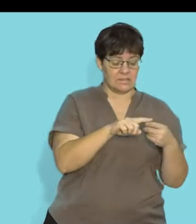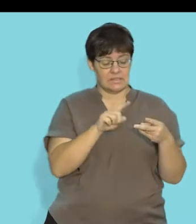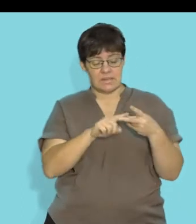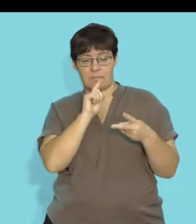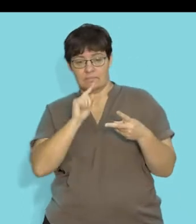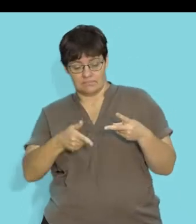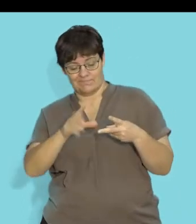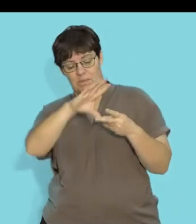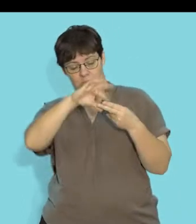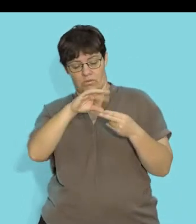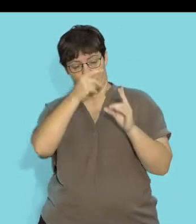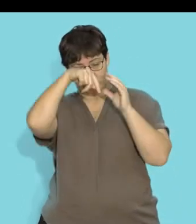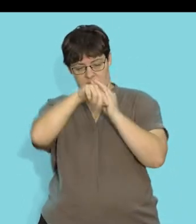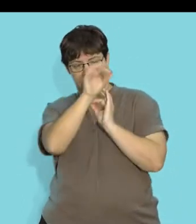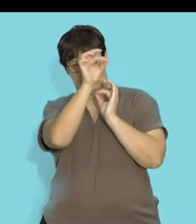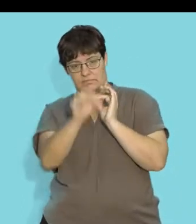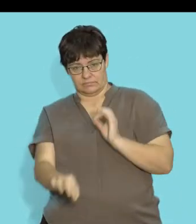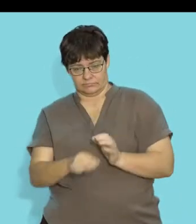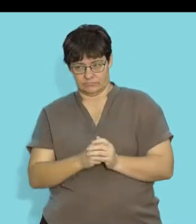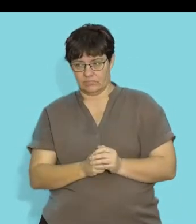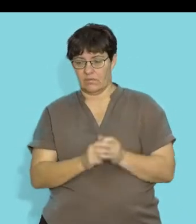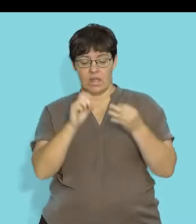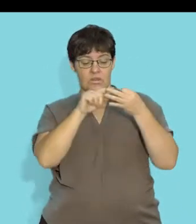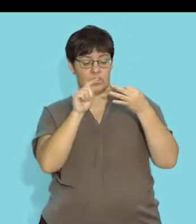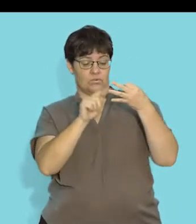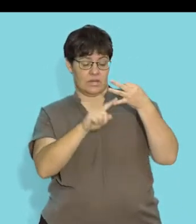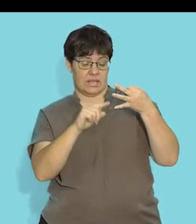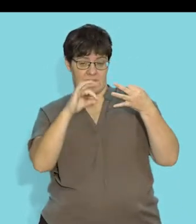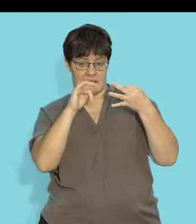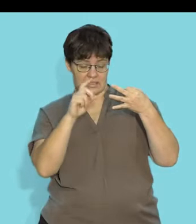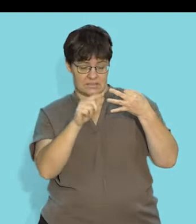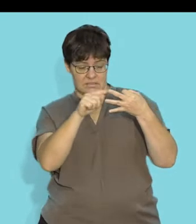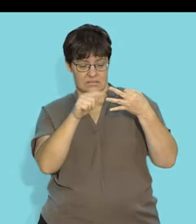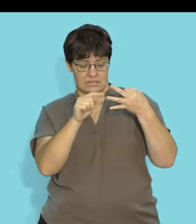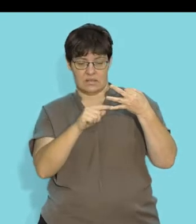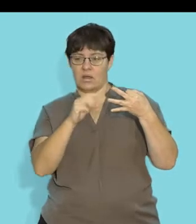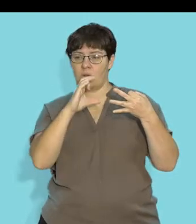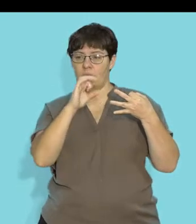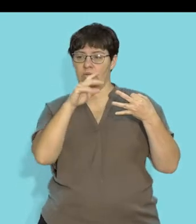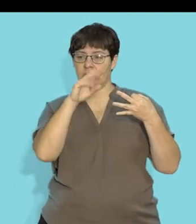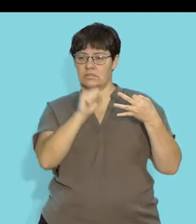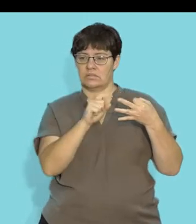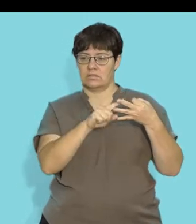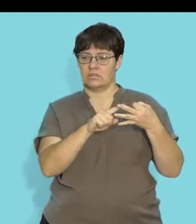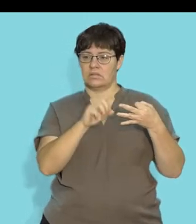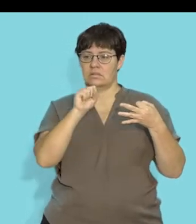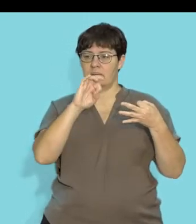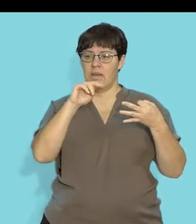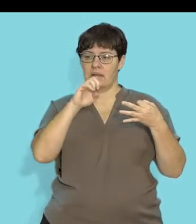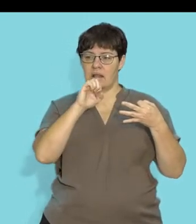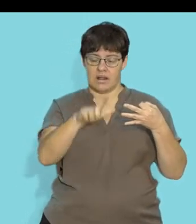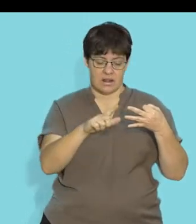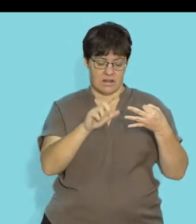urine out. We also know that there are three glands that are important, and these are the Cowper's gland, the seminal